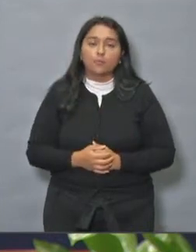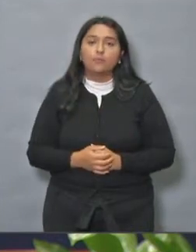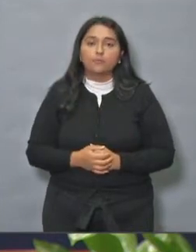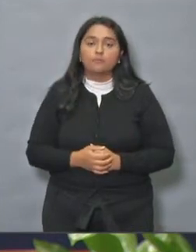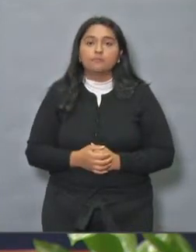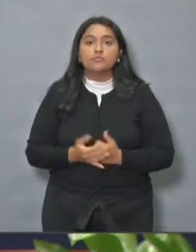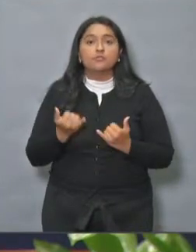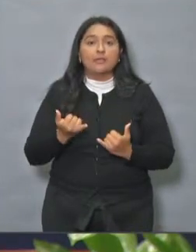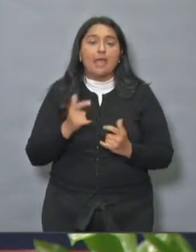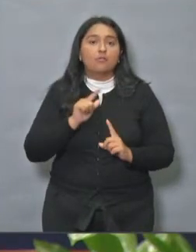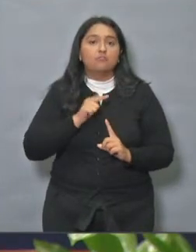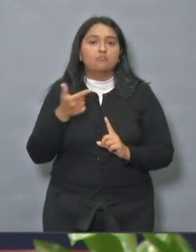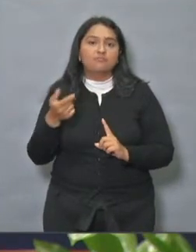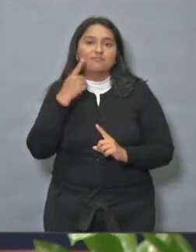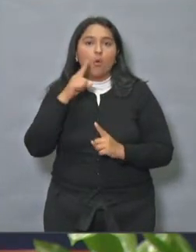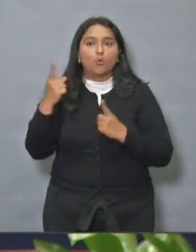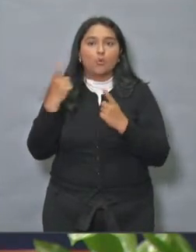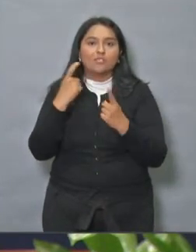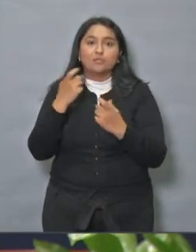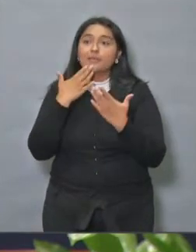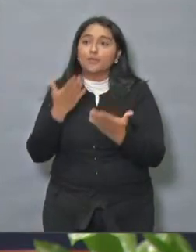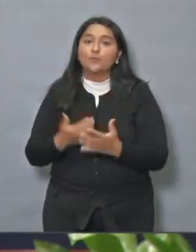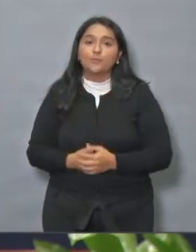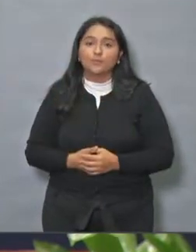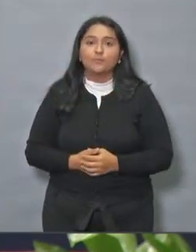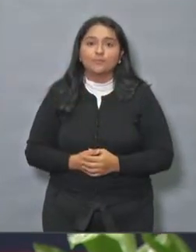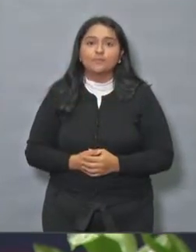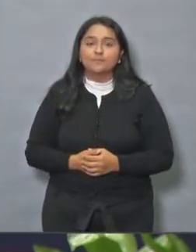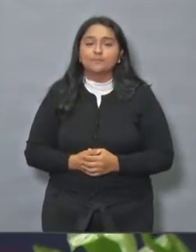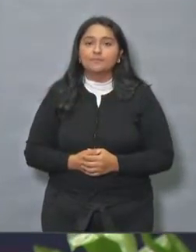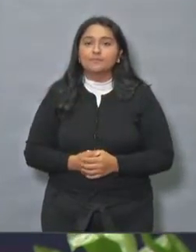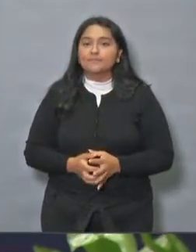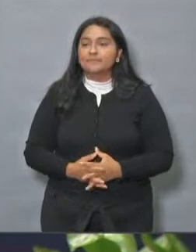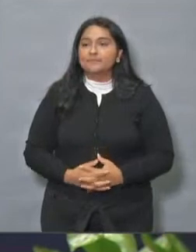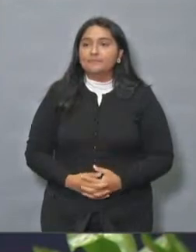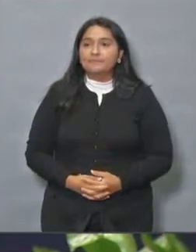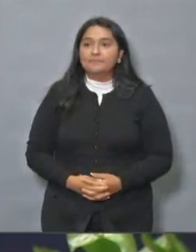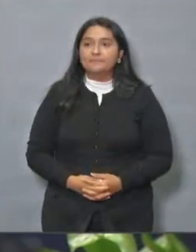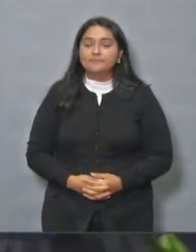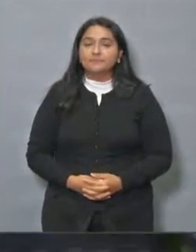With that, Nick, I'll turn it over for questions. Thank you.